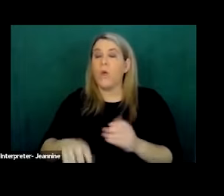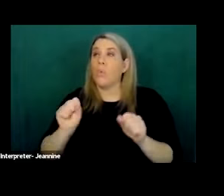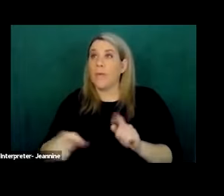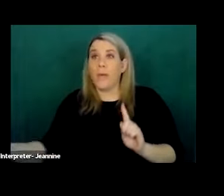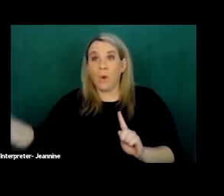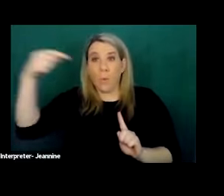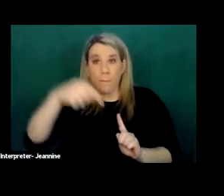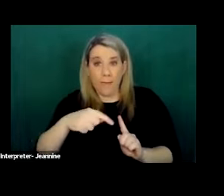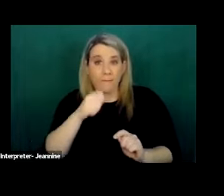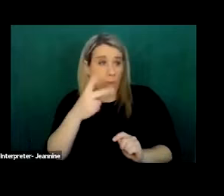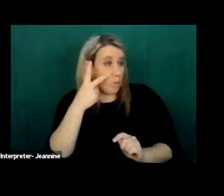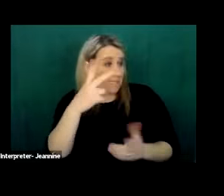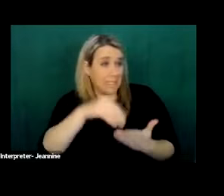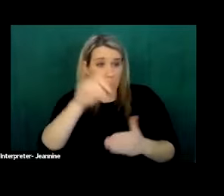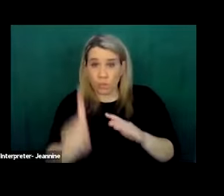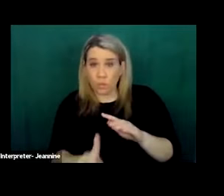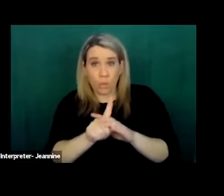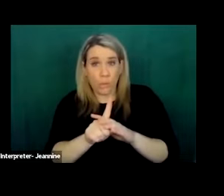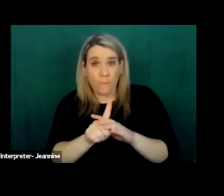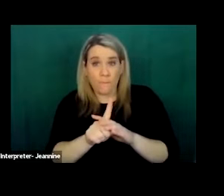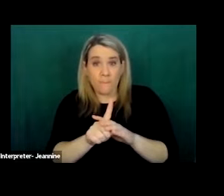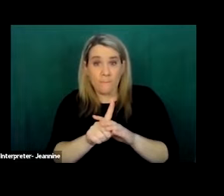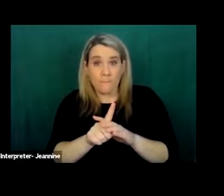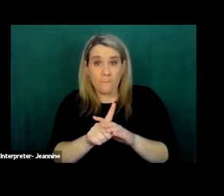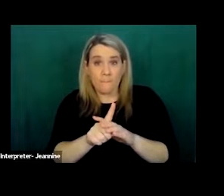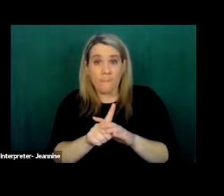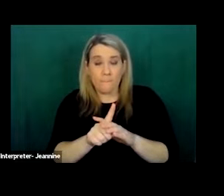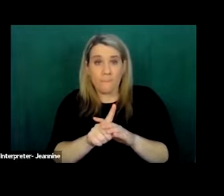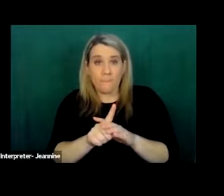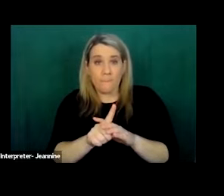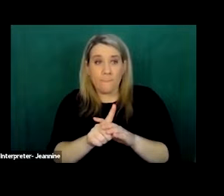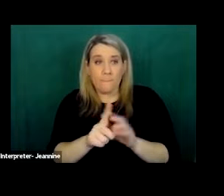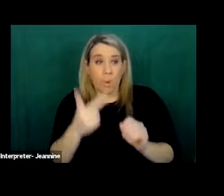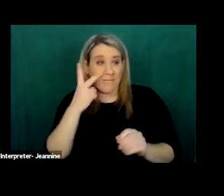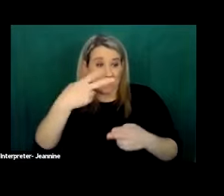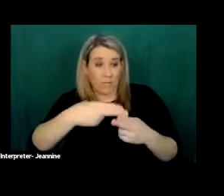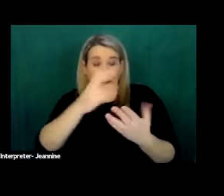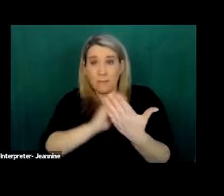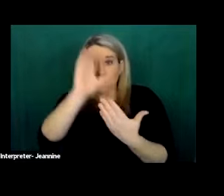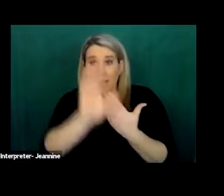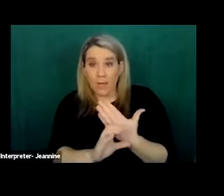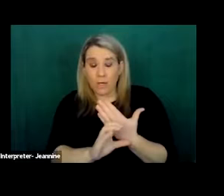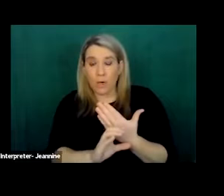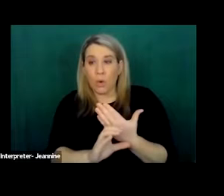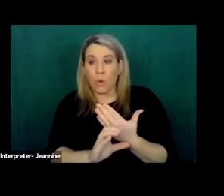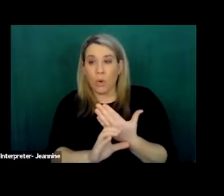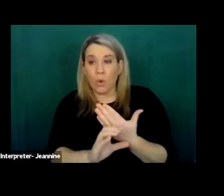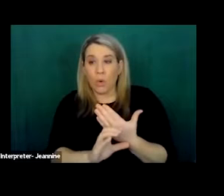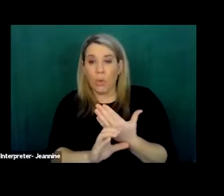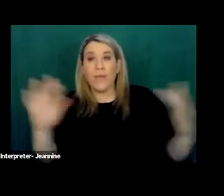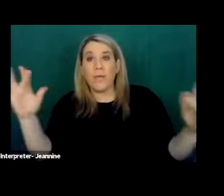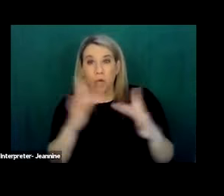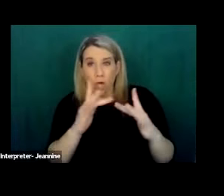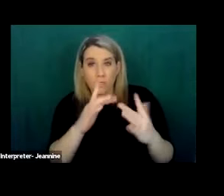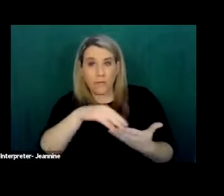see the student come through our doors or pop into our calendars. We can wrap around and connect with that student to make sure that